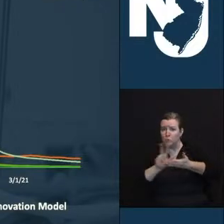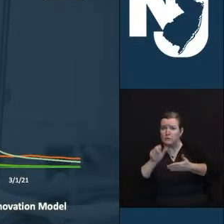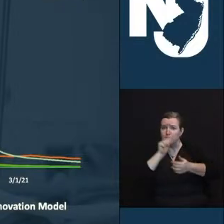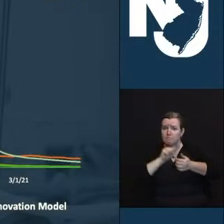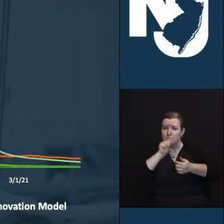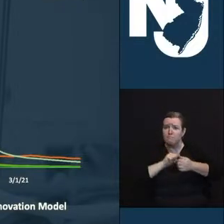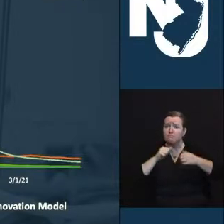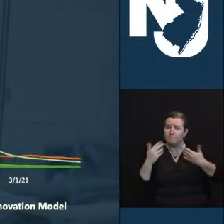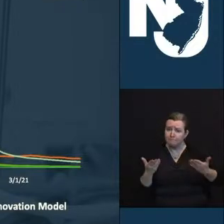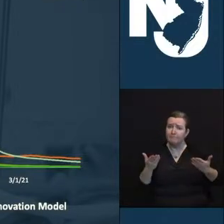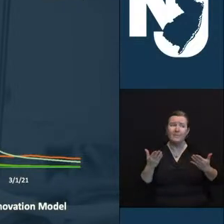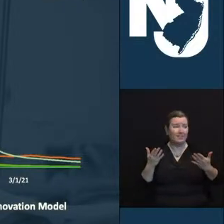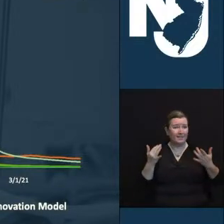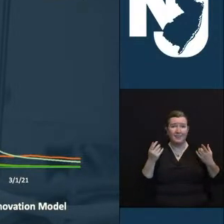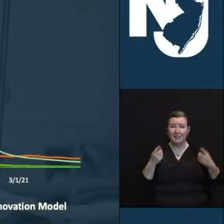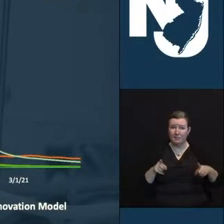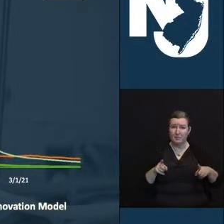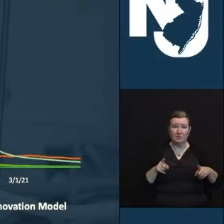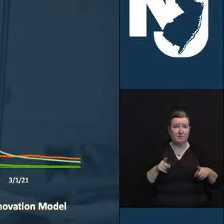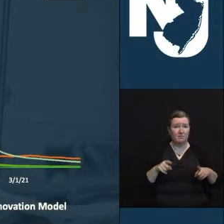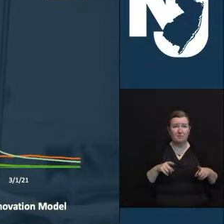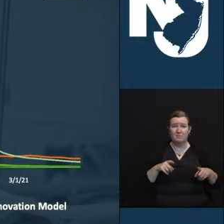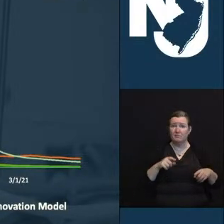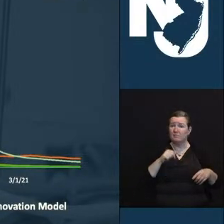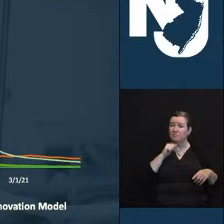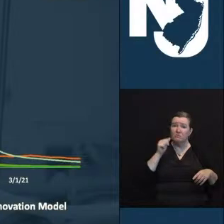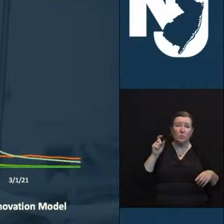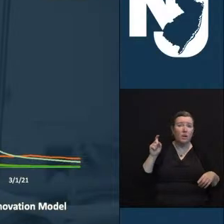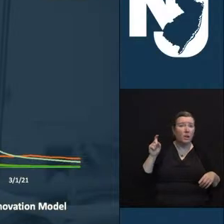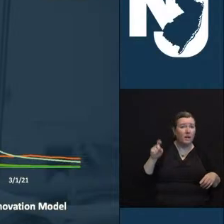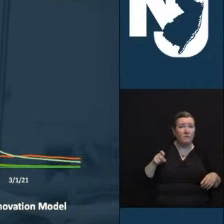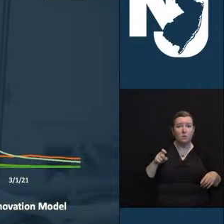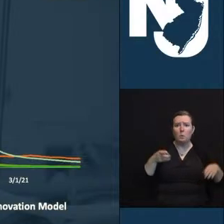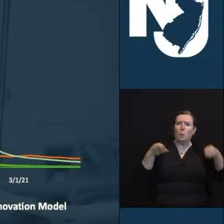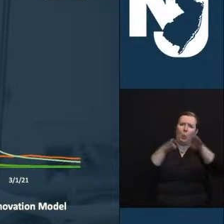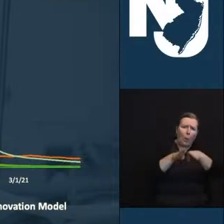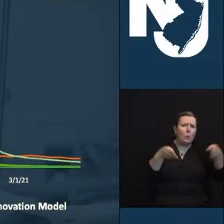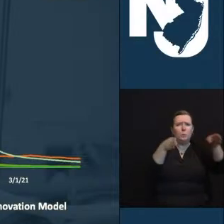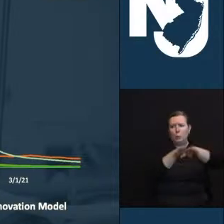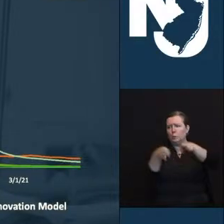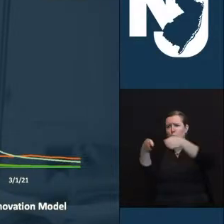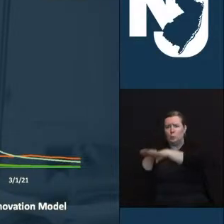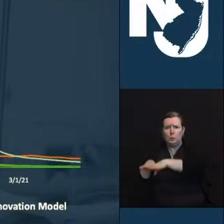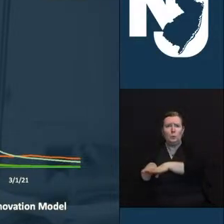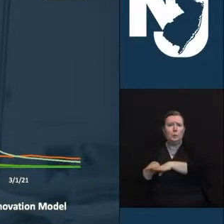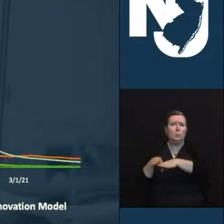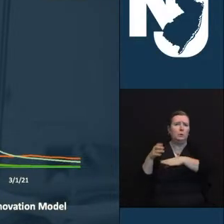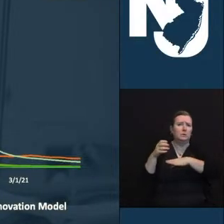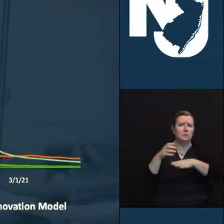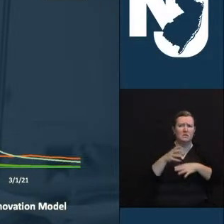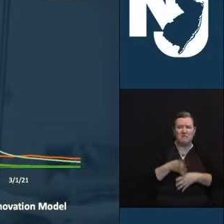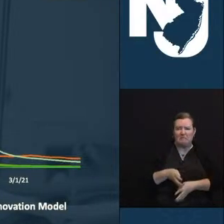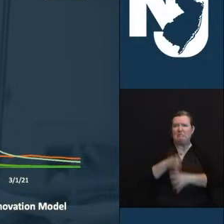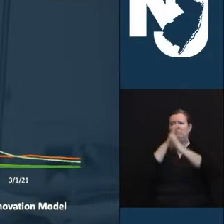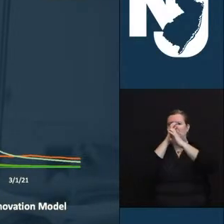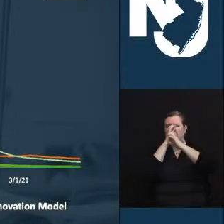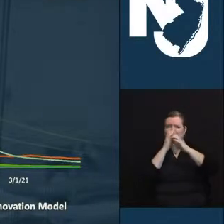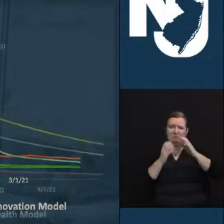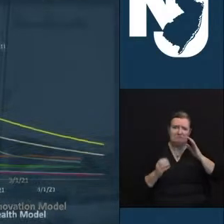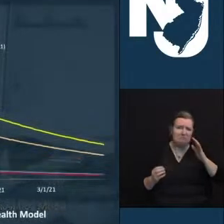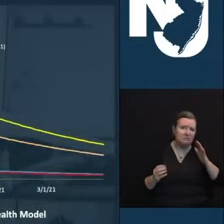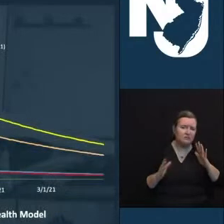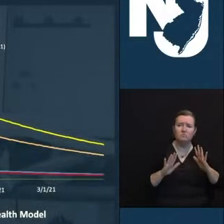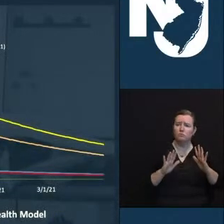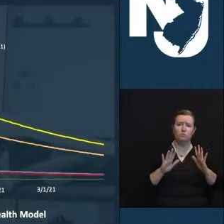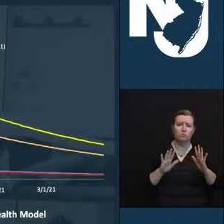to reinstate, at least as I sit here today, any of our prior restrictions. However, and this